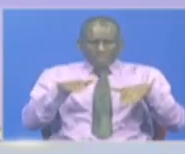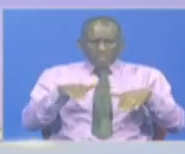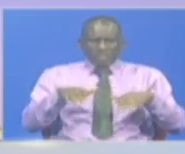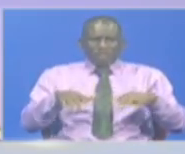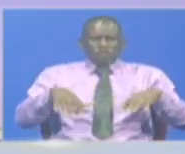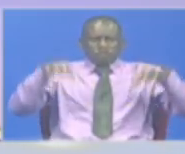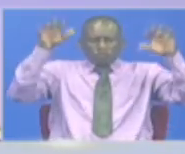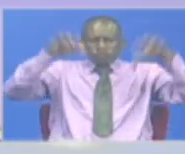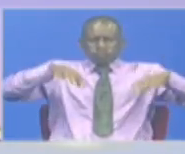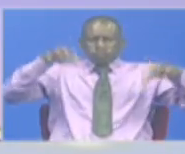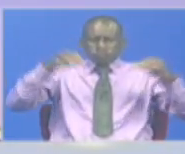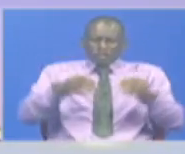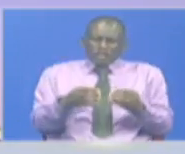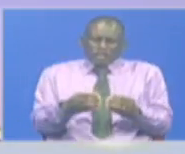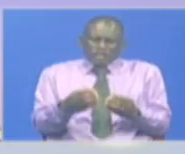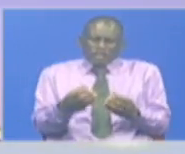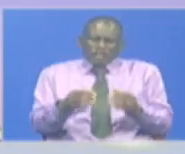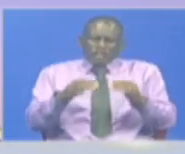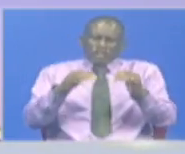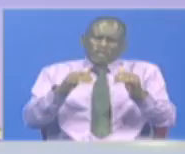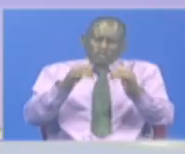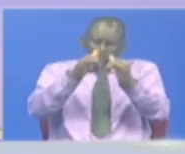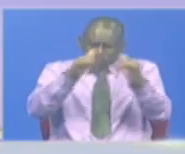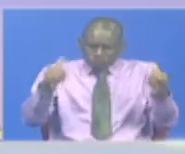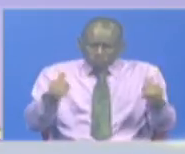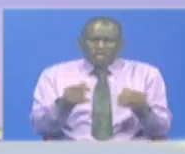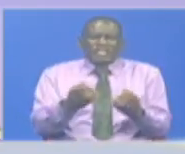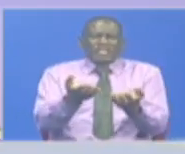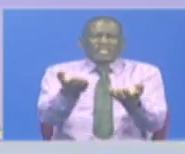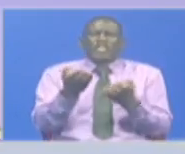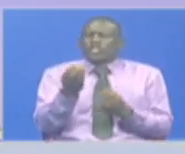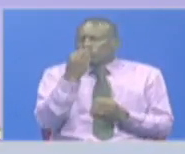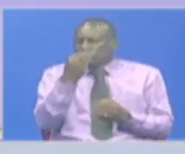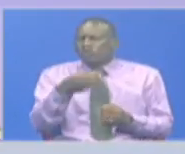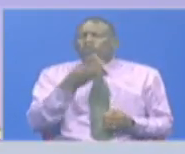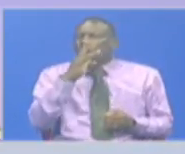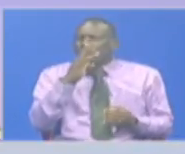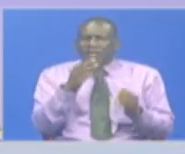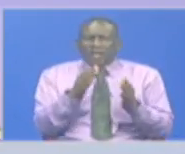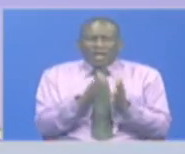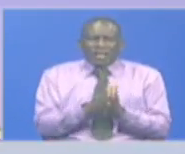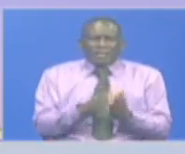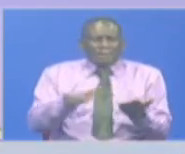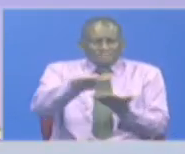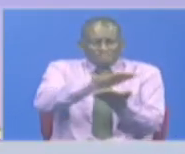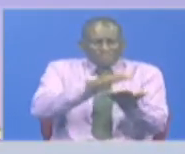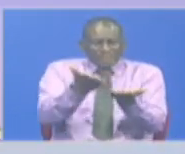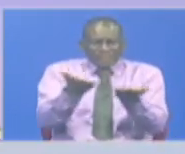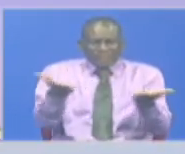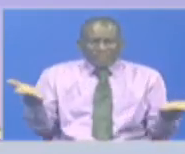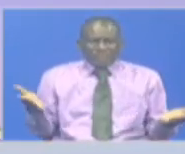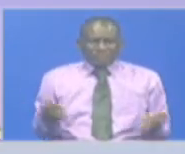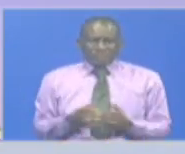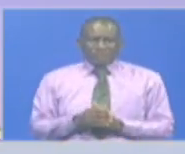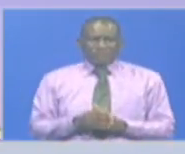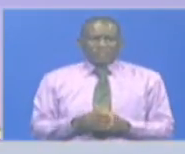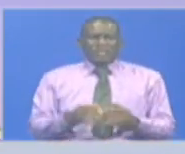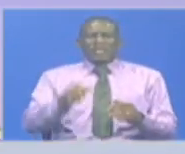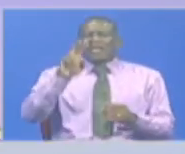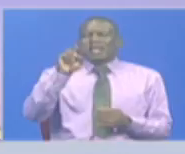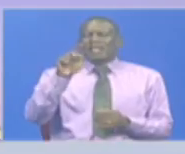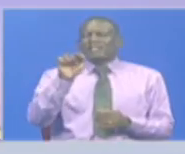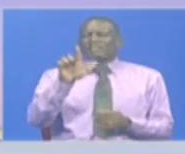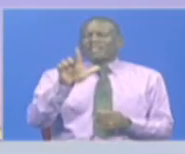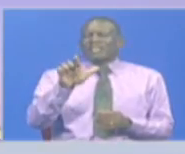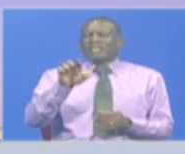temporary shelters are in desperate need of food, water, and just basic supplies. Now, NTV's Leila